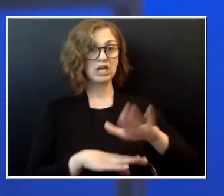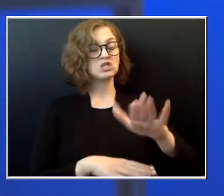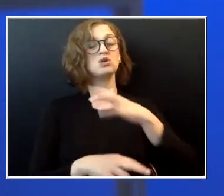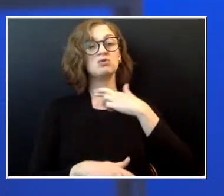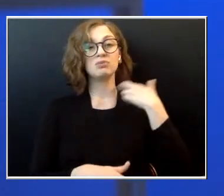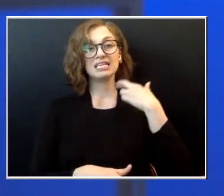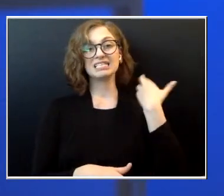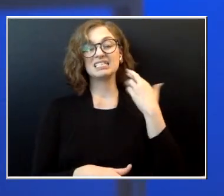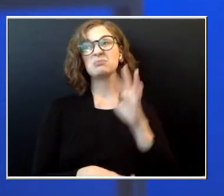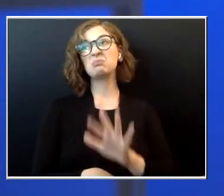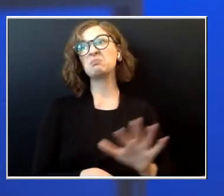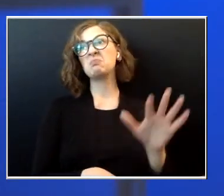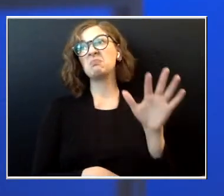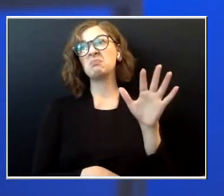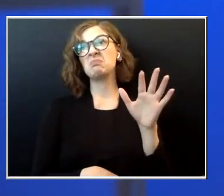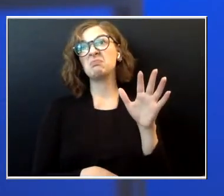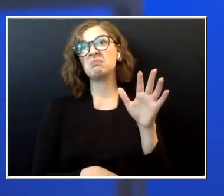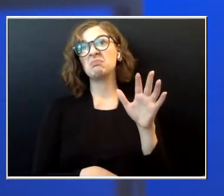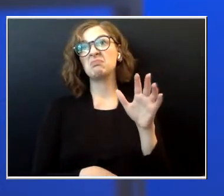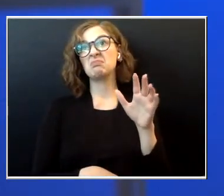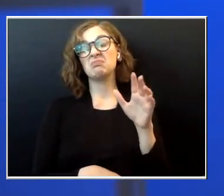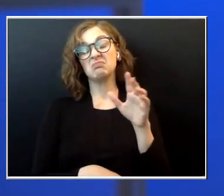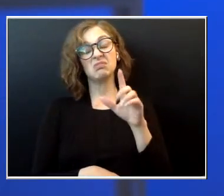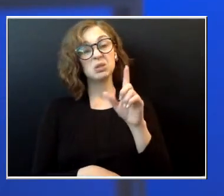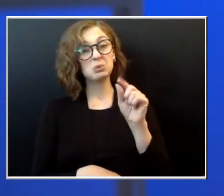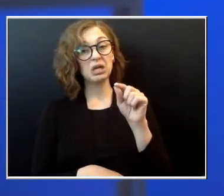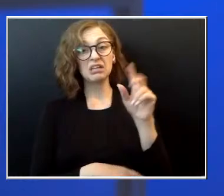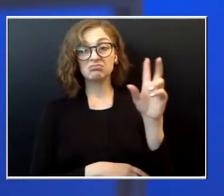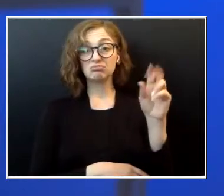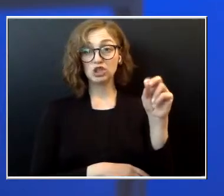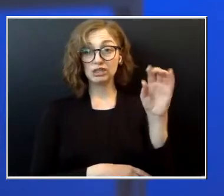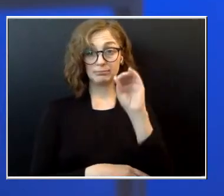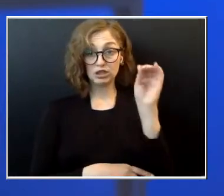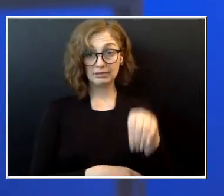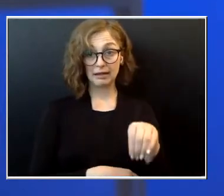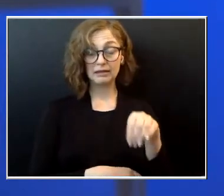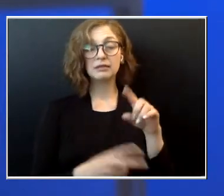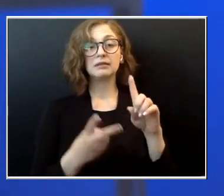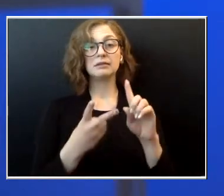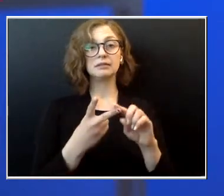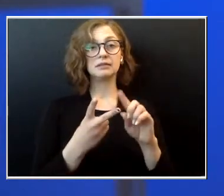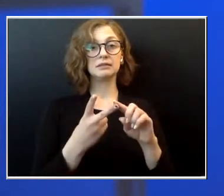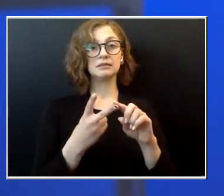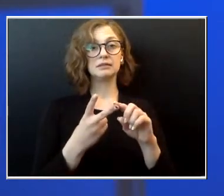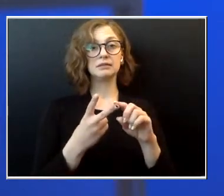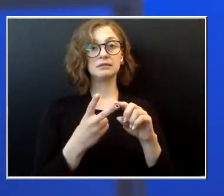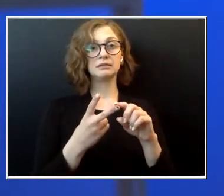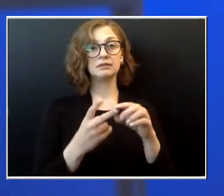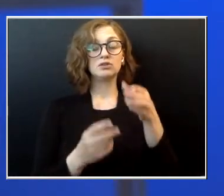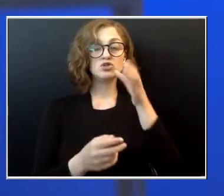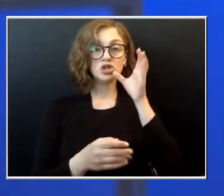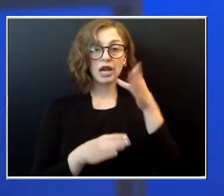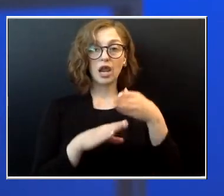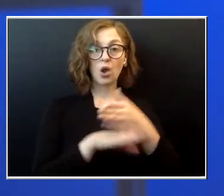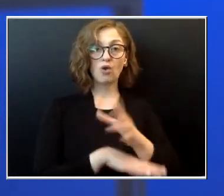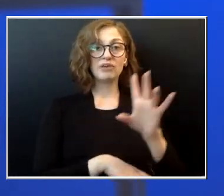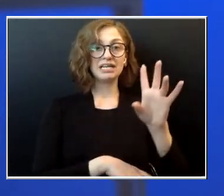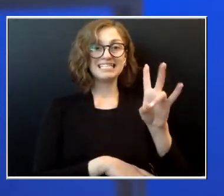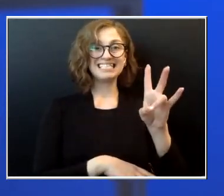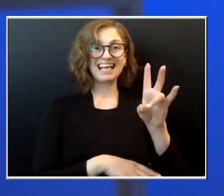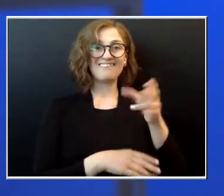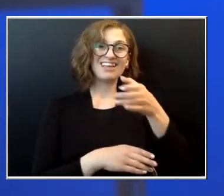a relative factor of 20 to 30%. Drinking more than 7 drinks per week, that's something everybody can